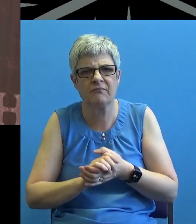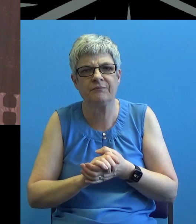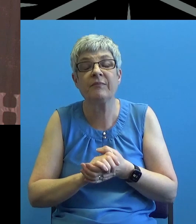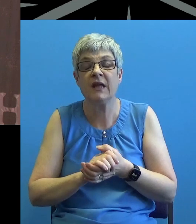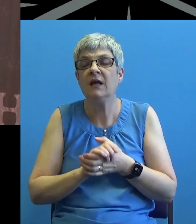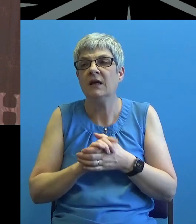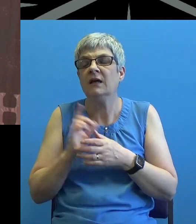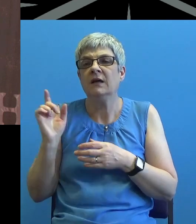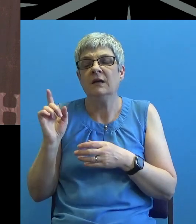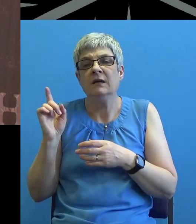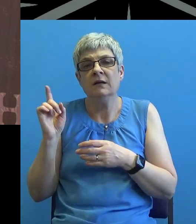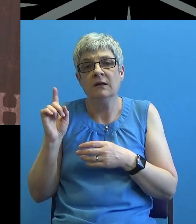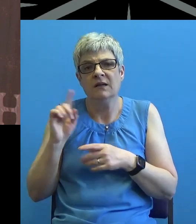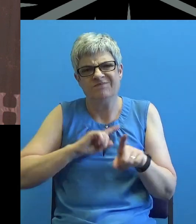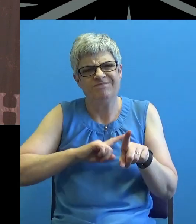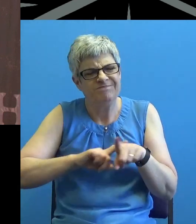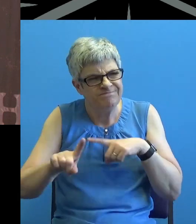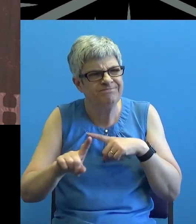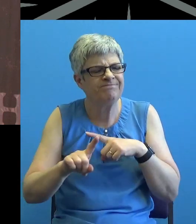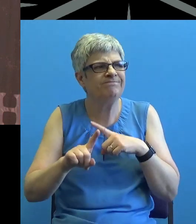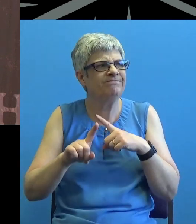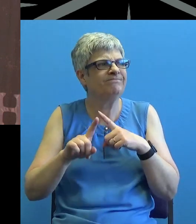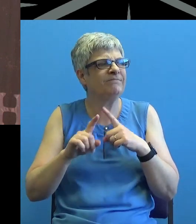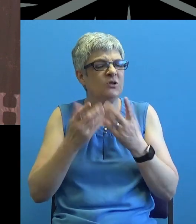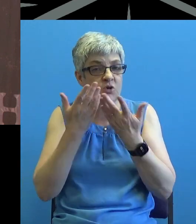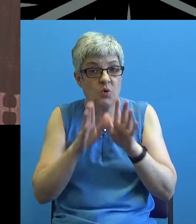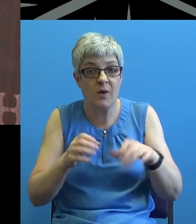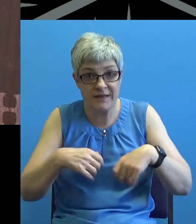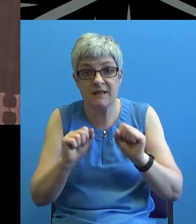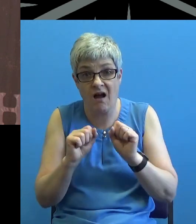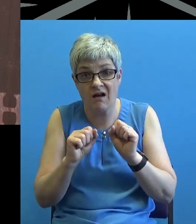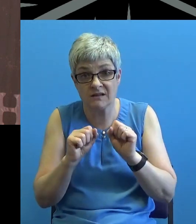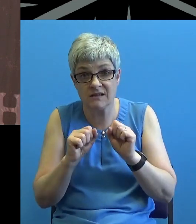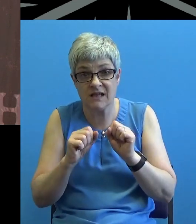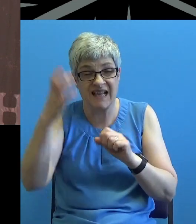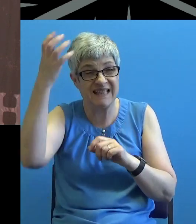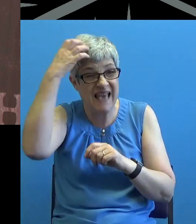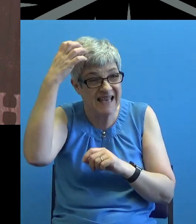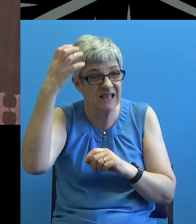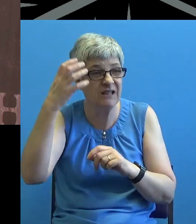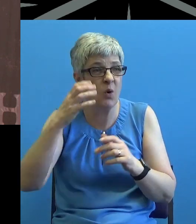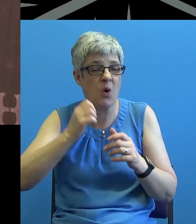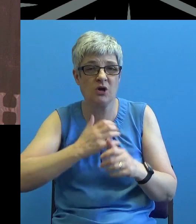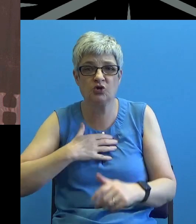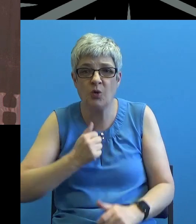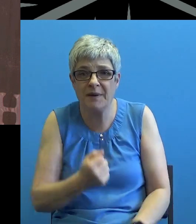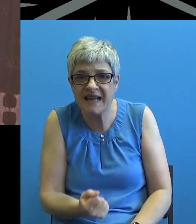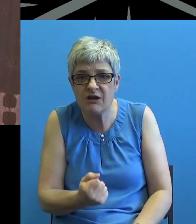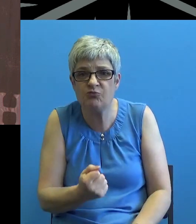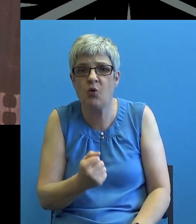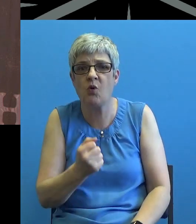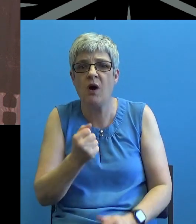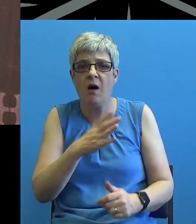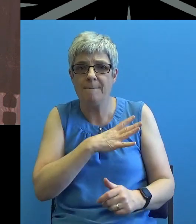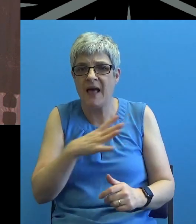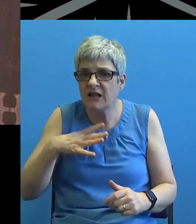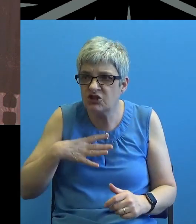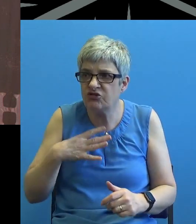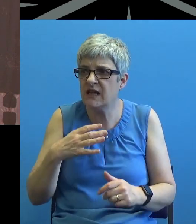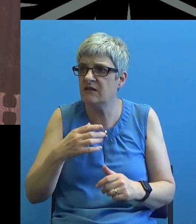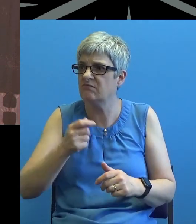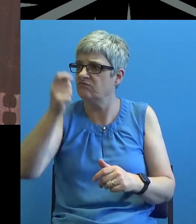As I tried to illustrate at the beginning, any kind of king or superhero or military general or